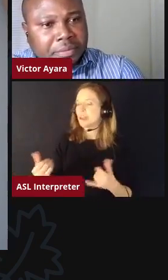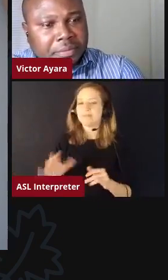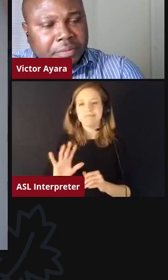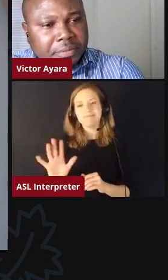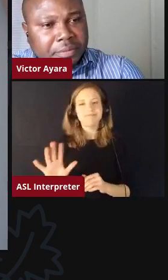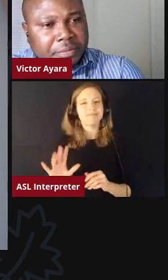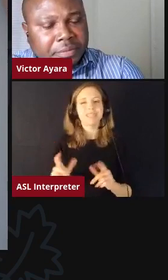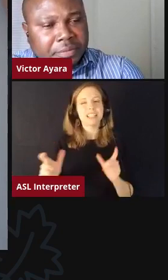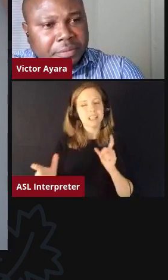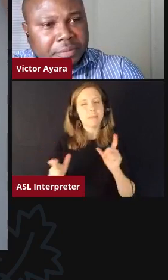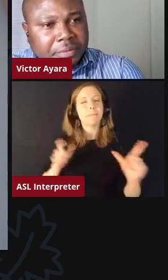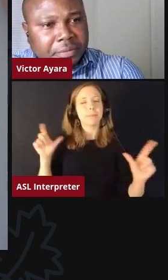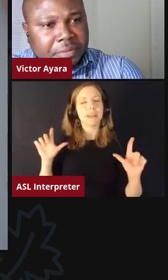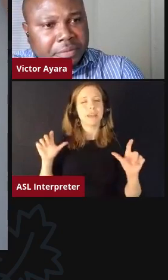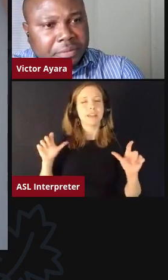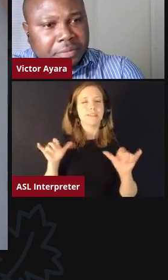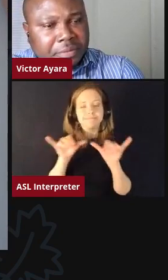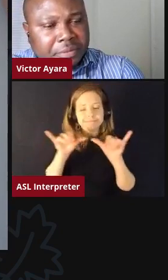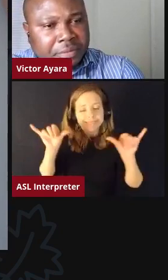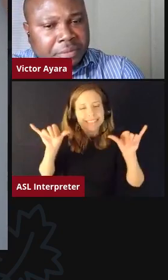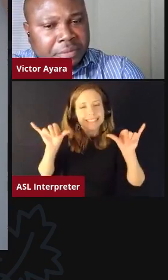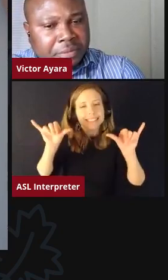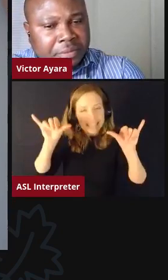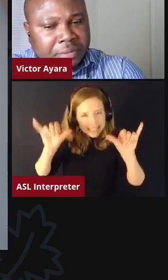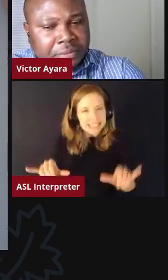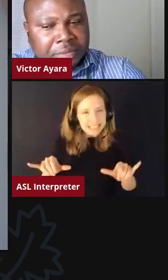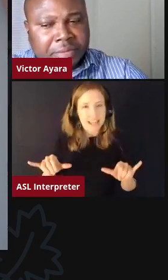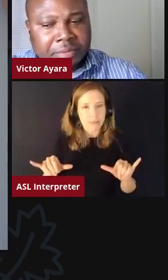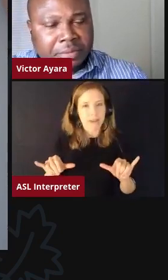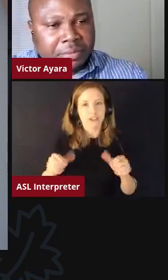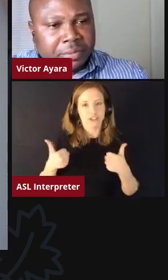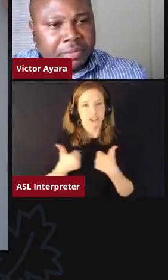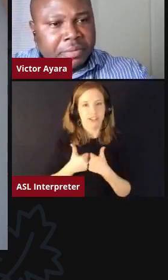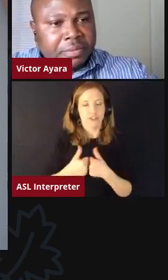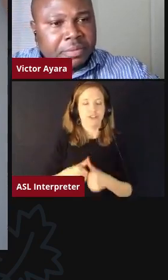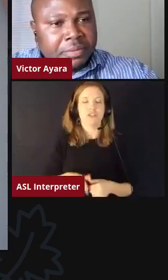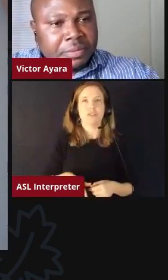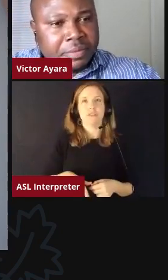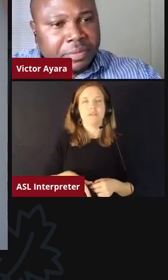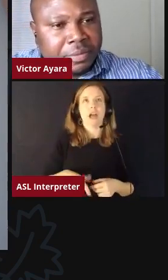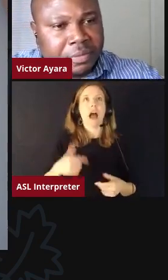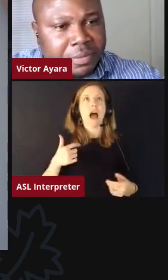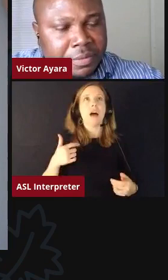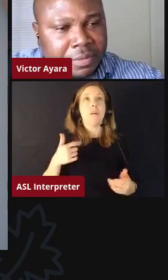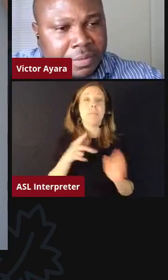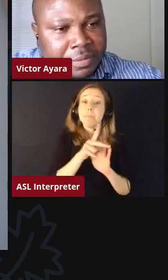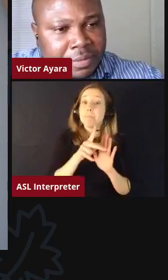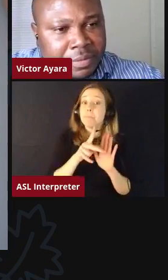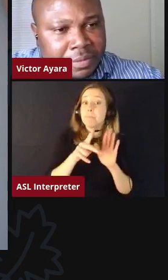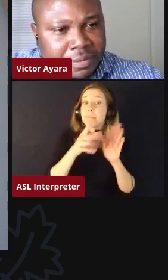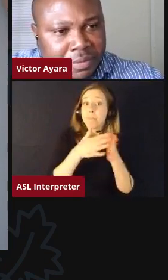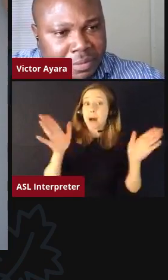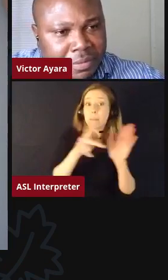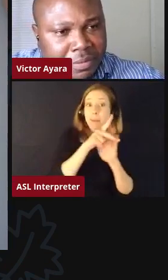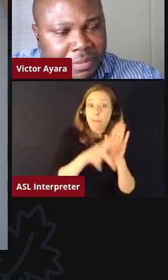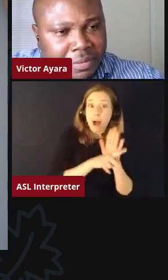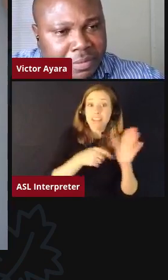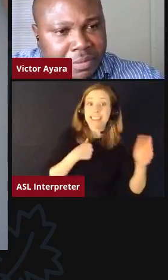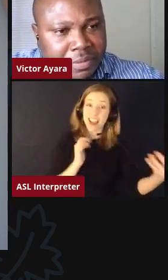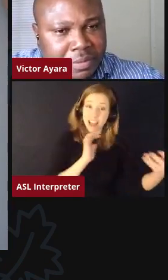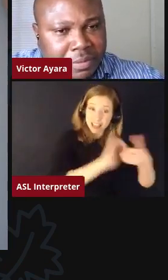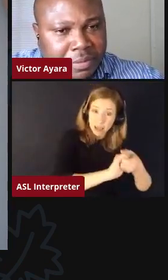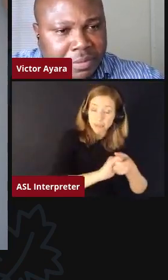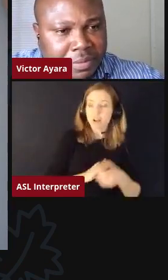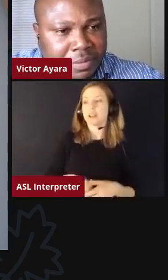to know that I collaborate with people in public policy. I collaborate people in public health